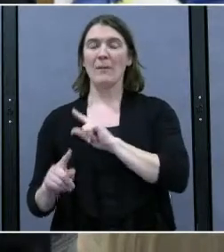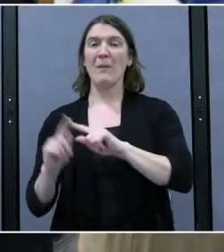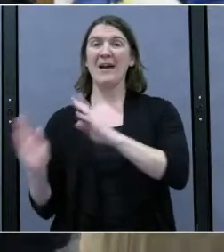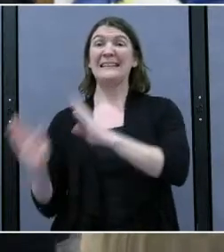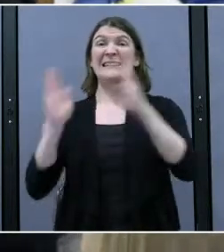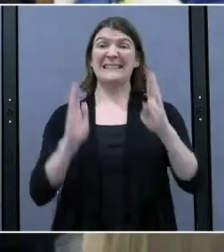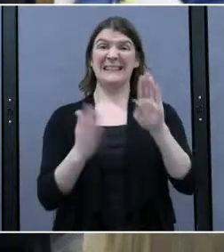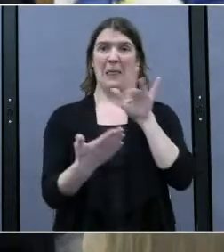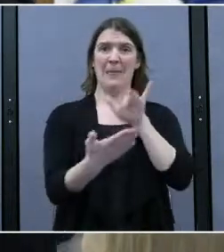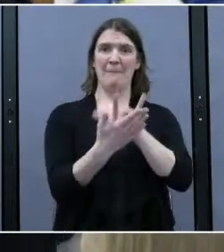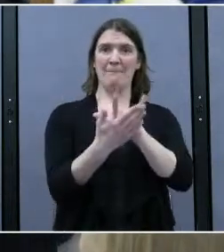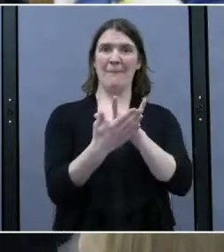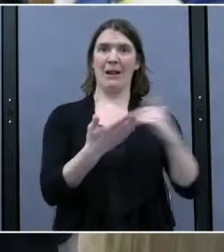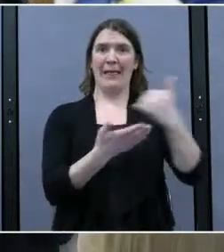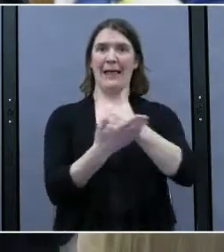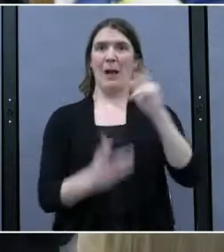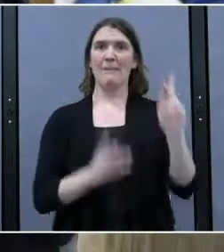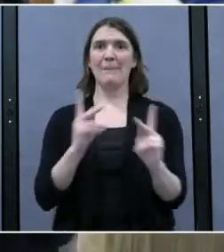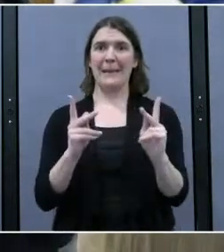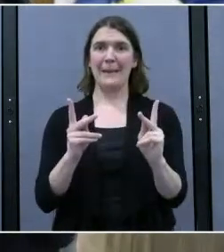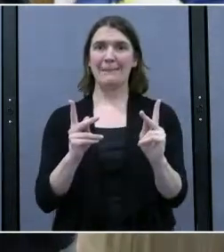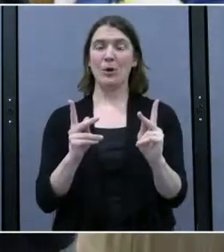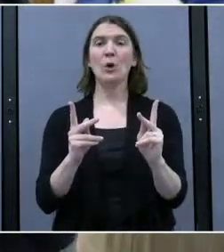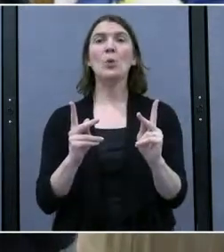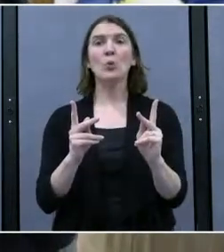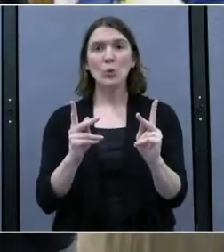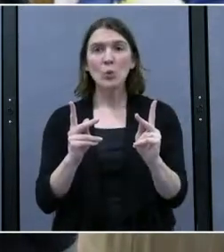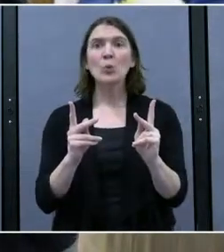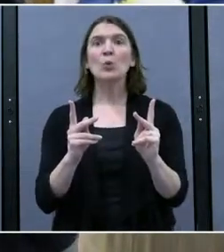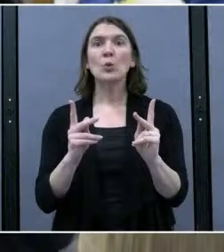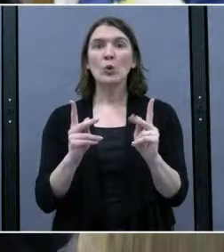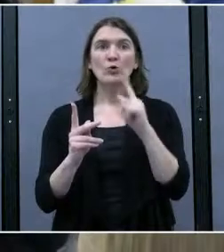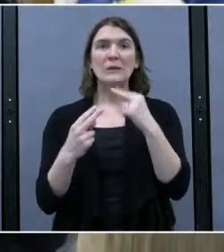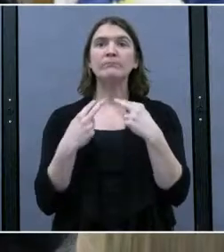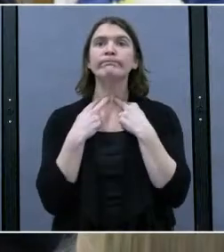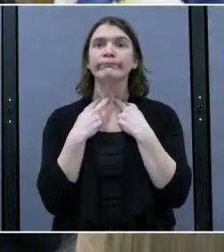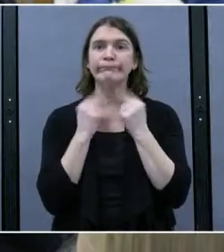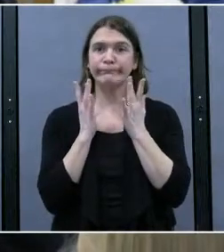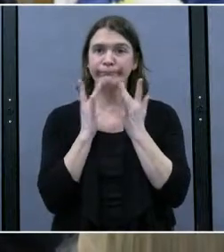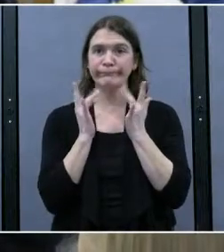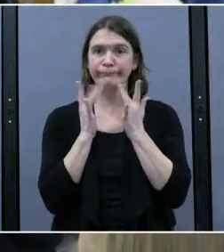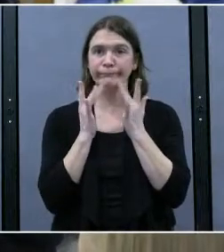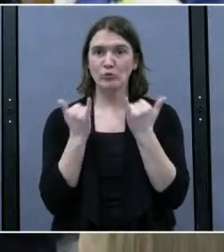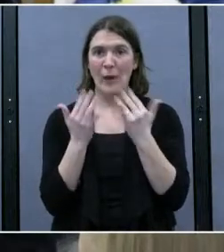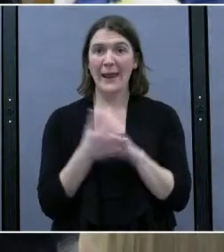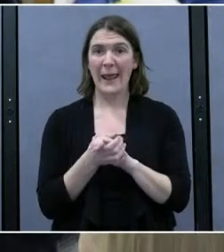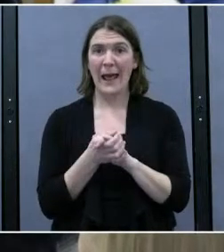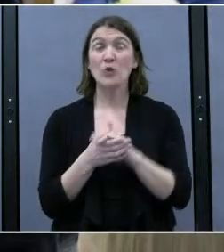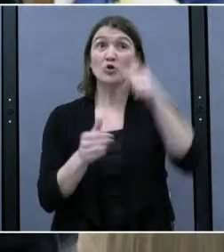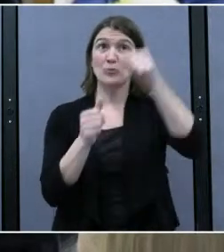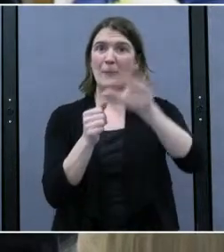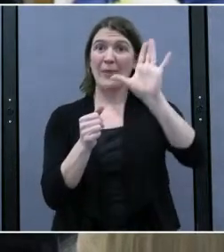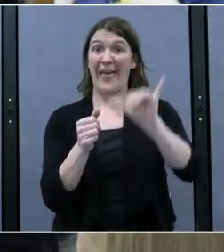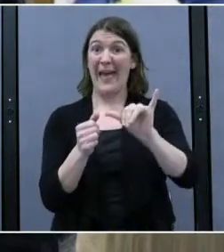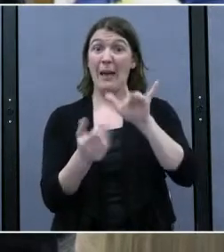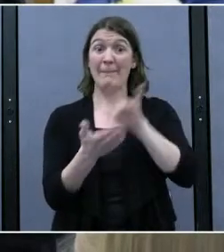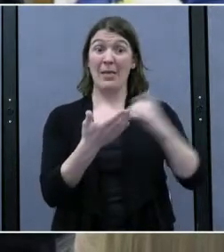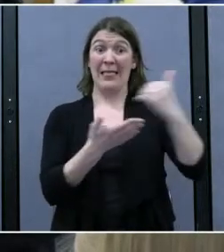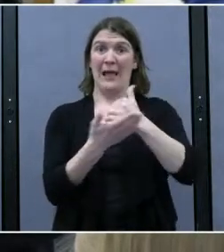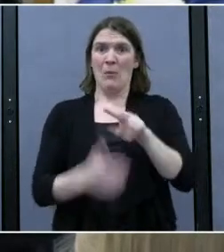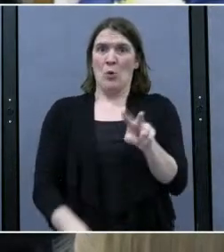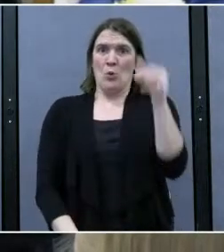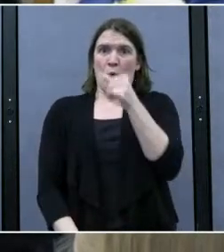middle income people that are the ones that are squeezed the most now. So I think we have to remember that. I found that